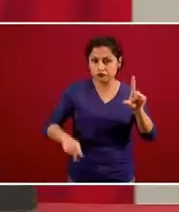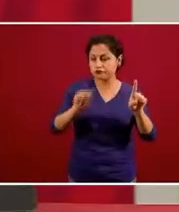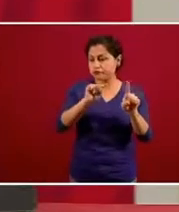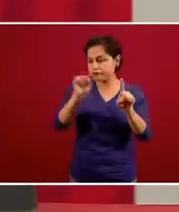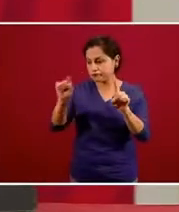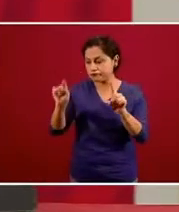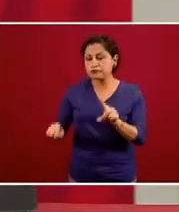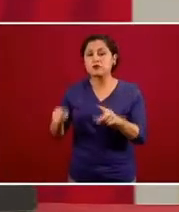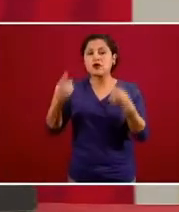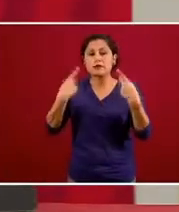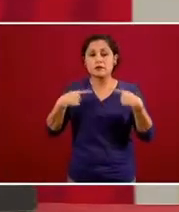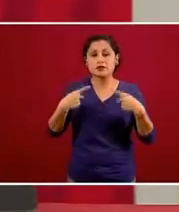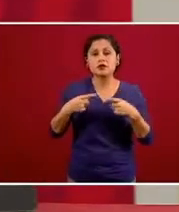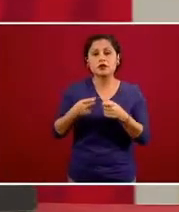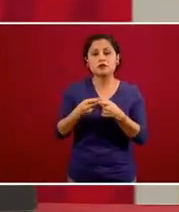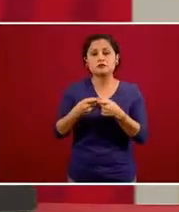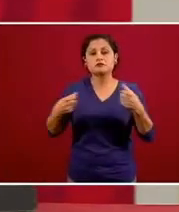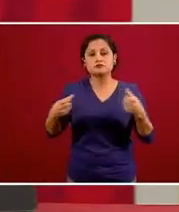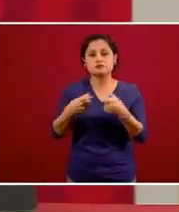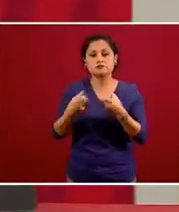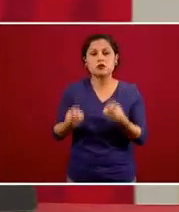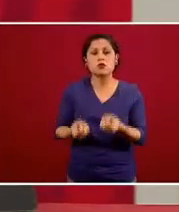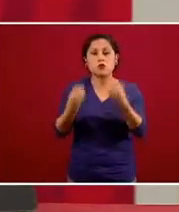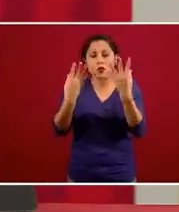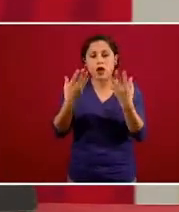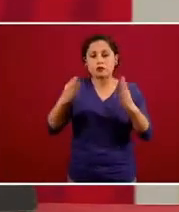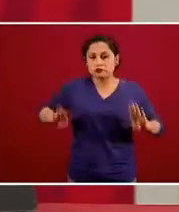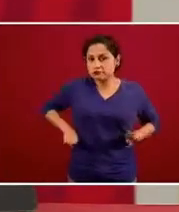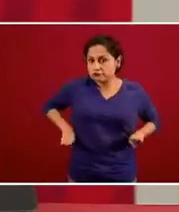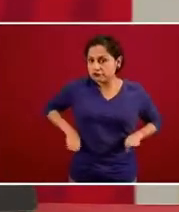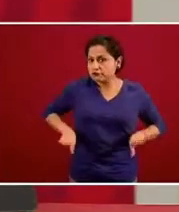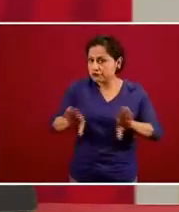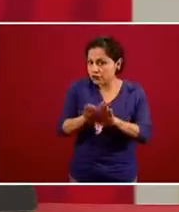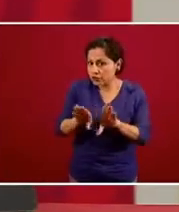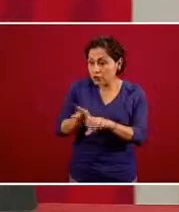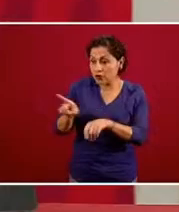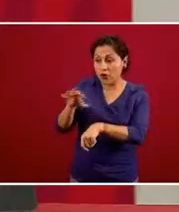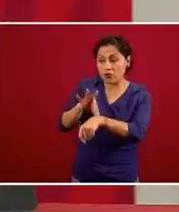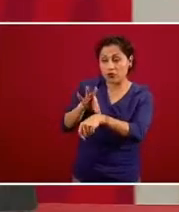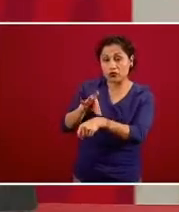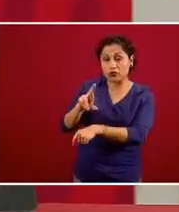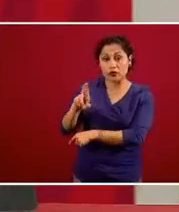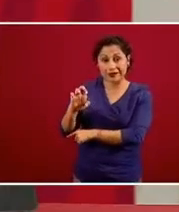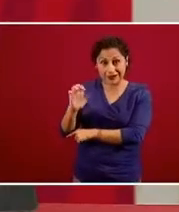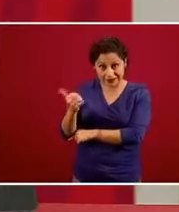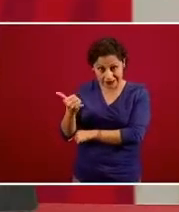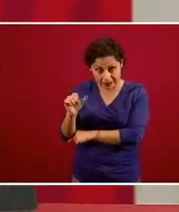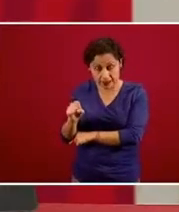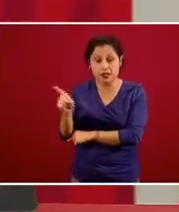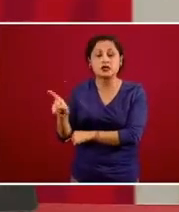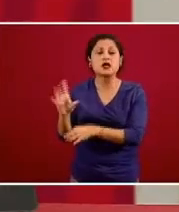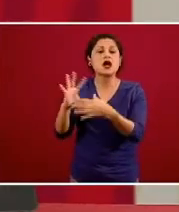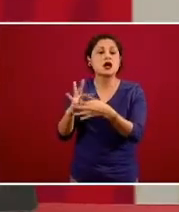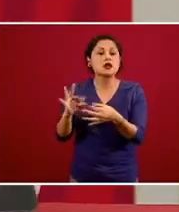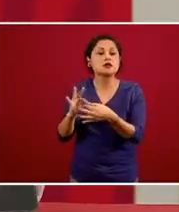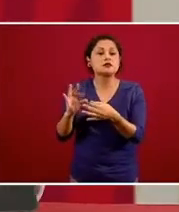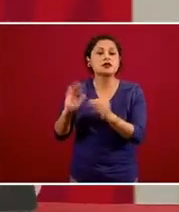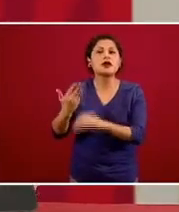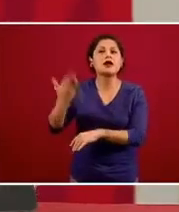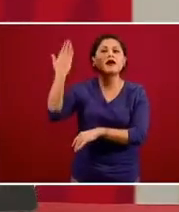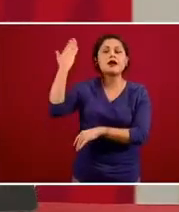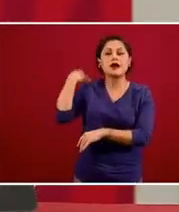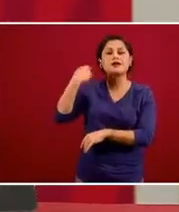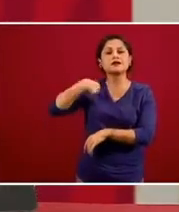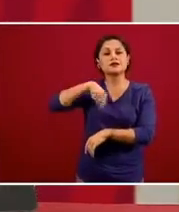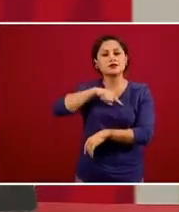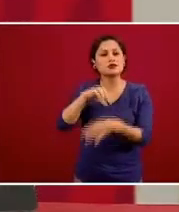we were talking about some specific information regarding the number of confirmed cases, suspect cases, etc. Dr. Reyes-Terán